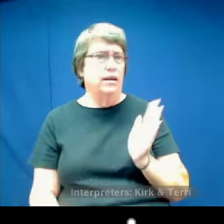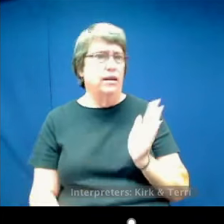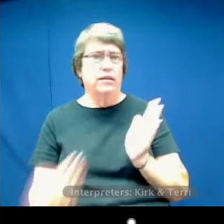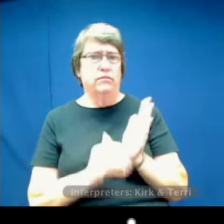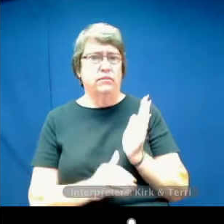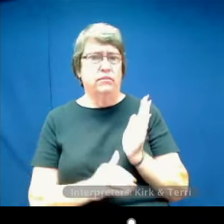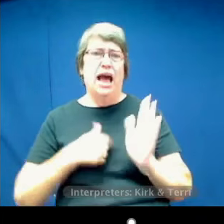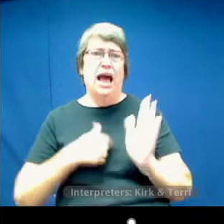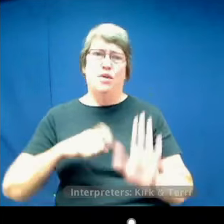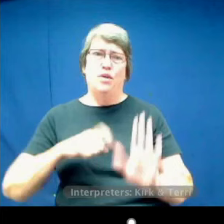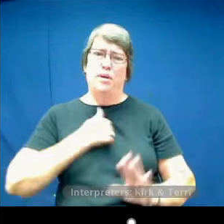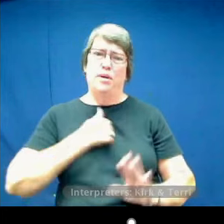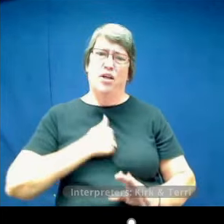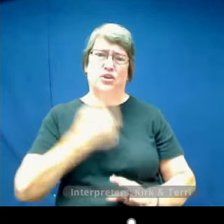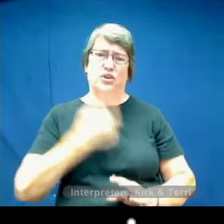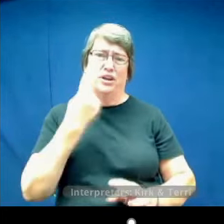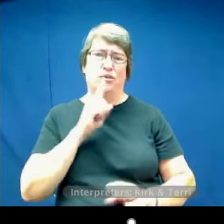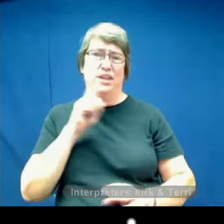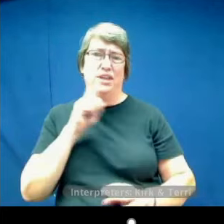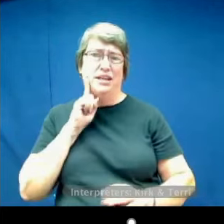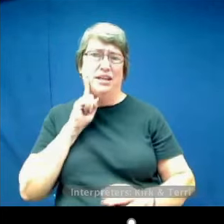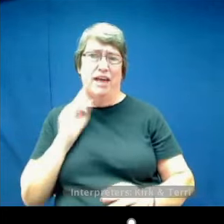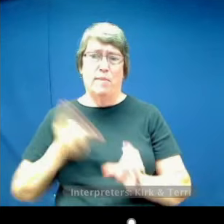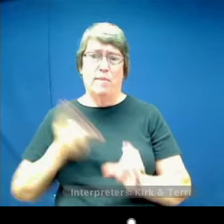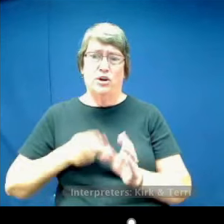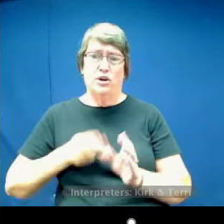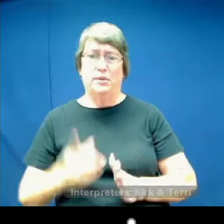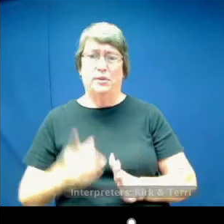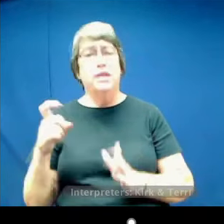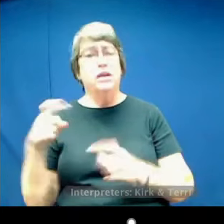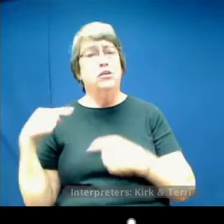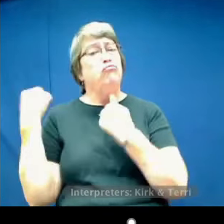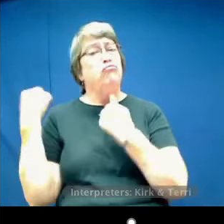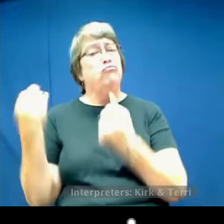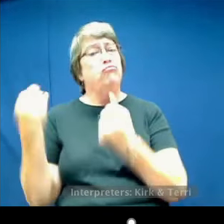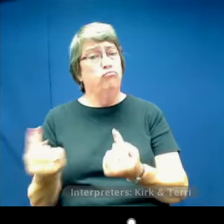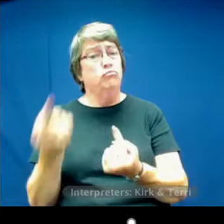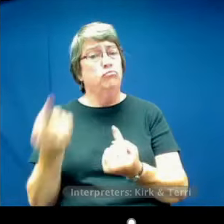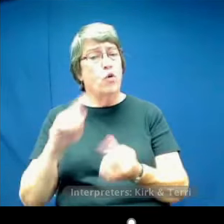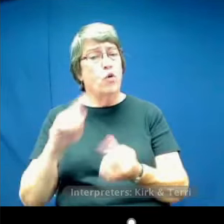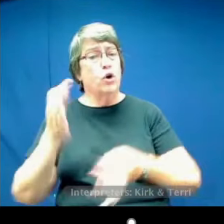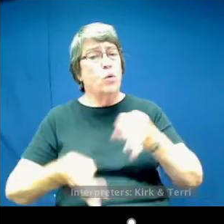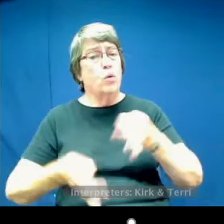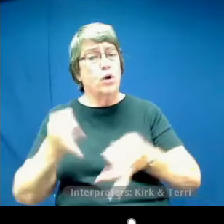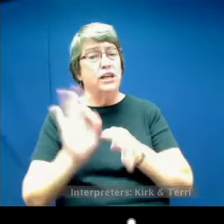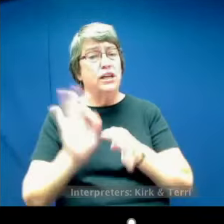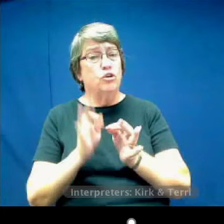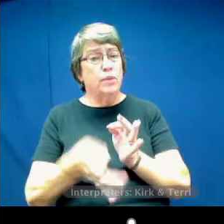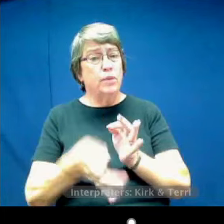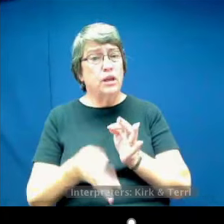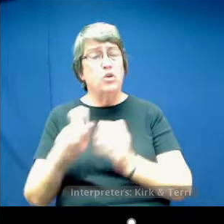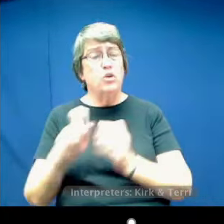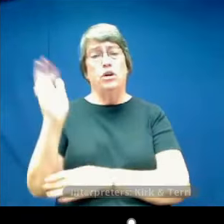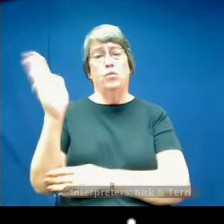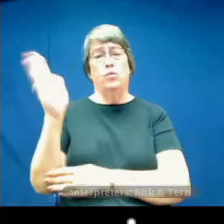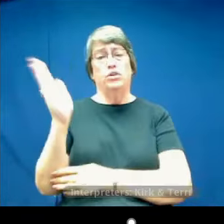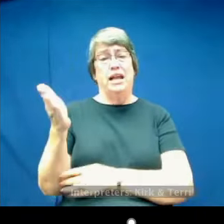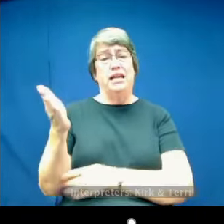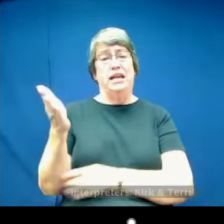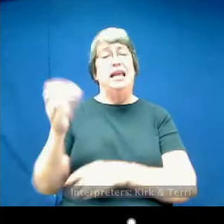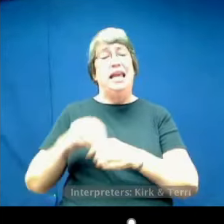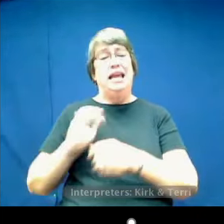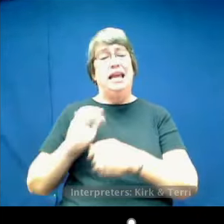deaf colleagues because the tradition in court interpreting is to present in our shared language, a language